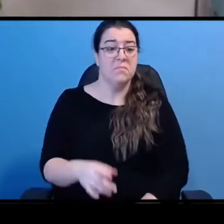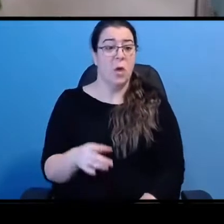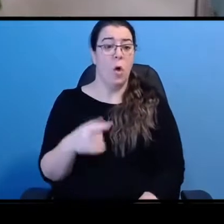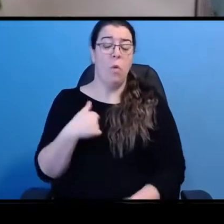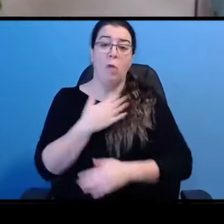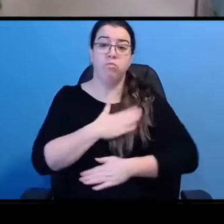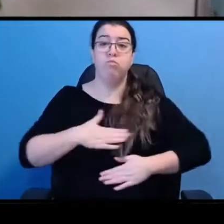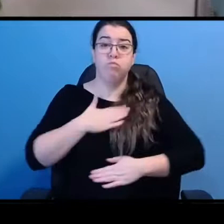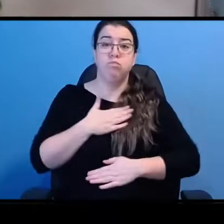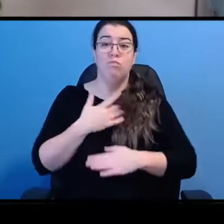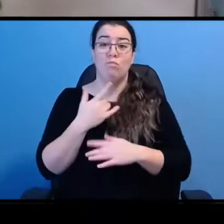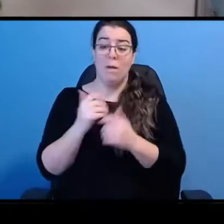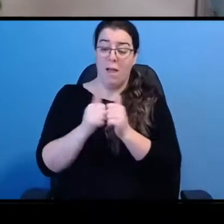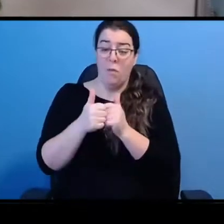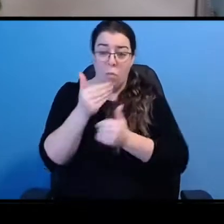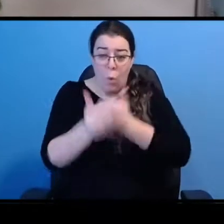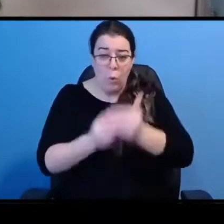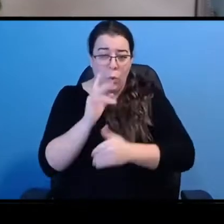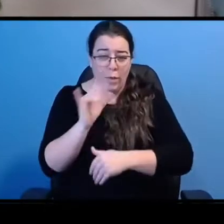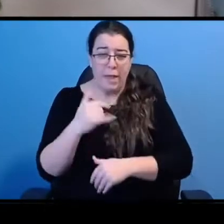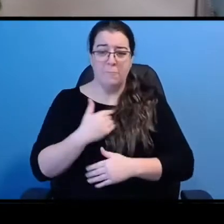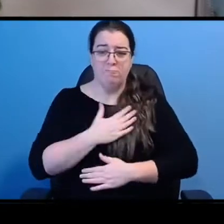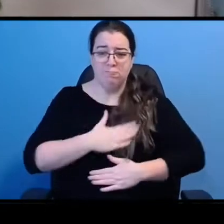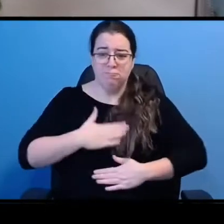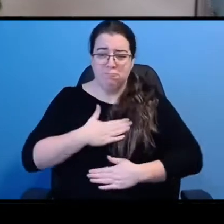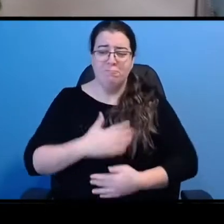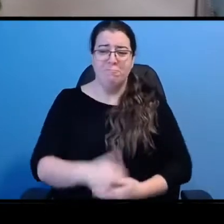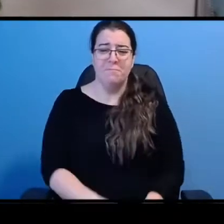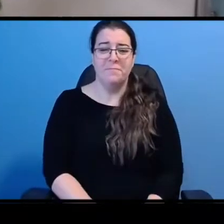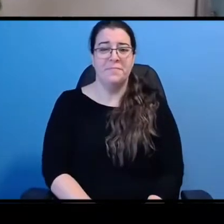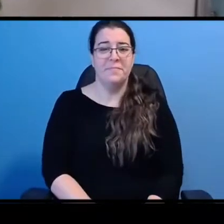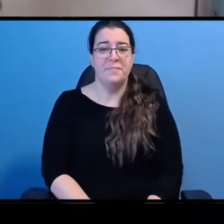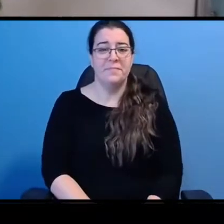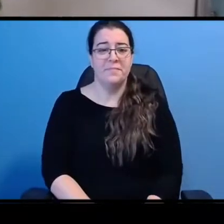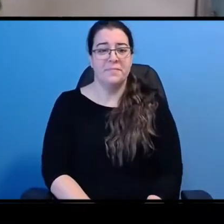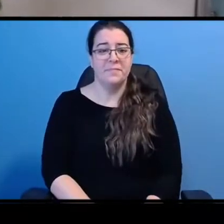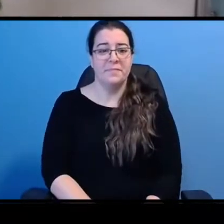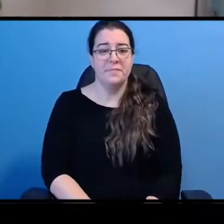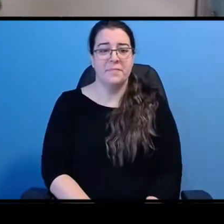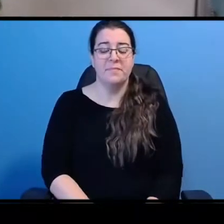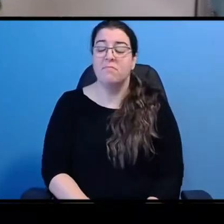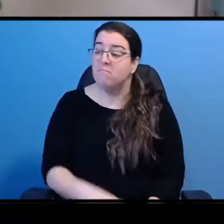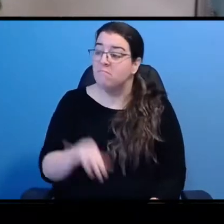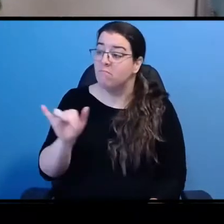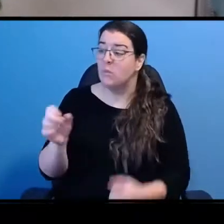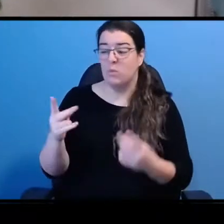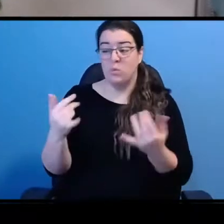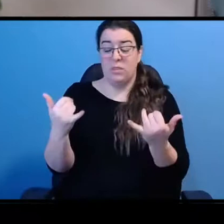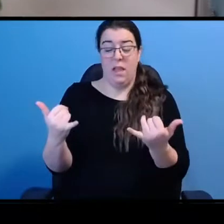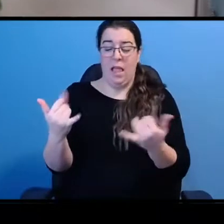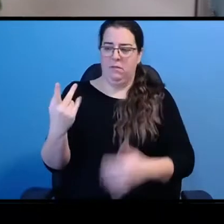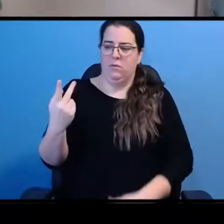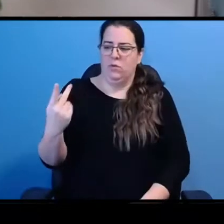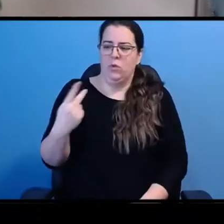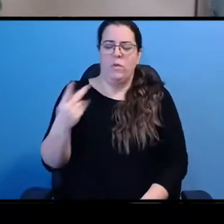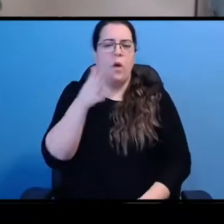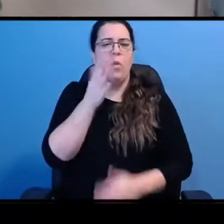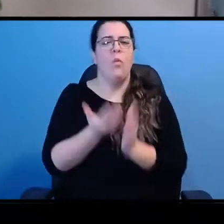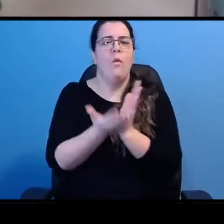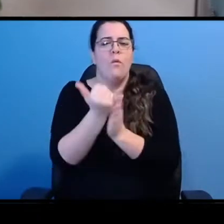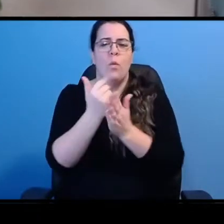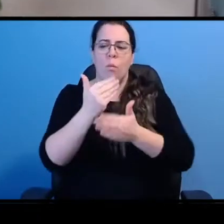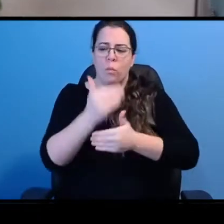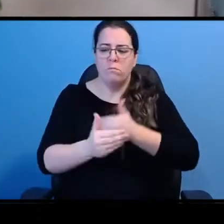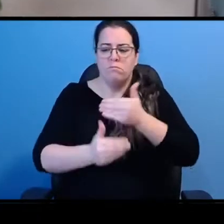think today we're going to go over this presentation together. We're sort of going to have a little bit of a back and forth, you and I.